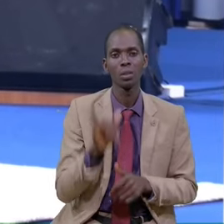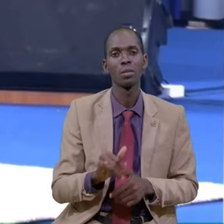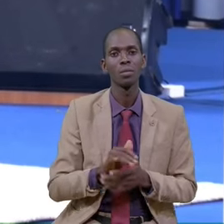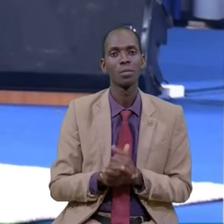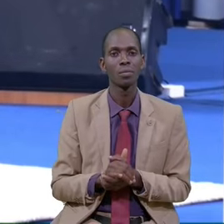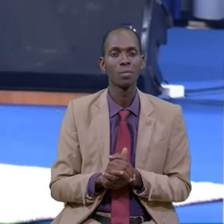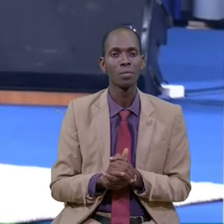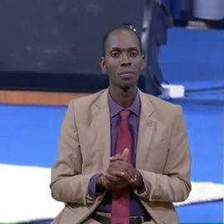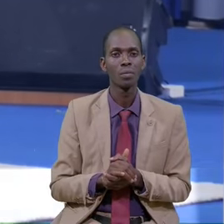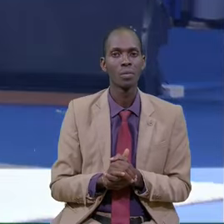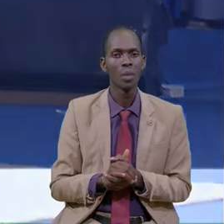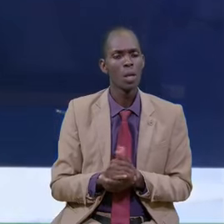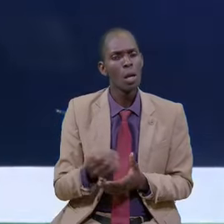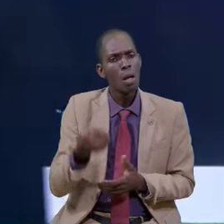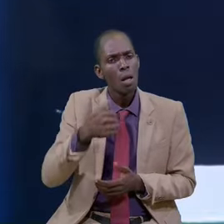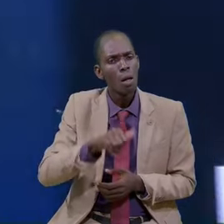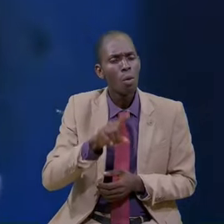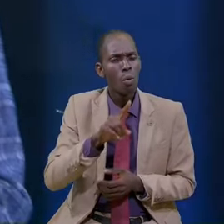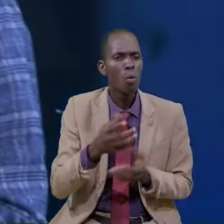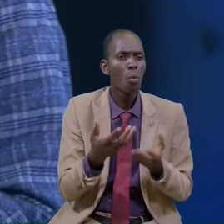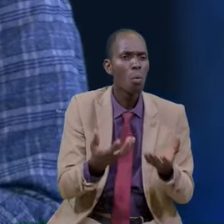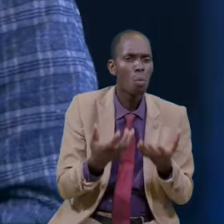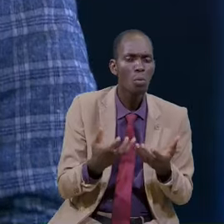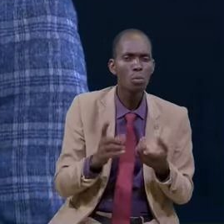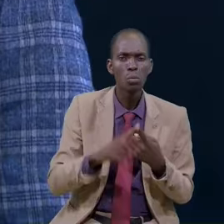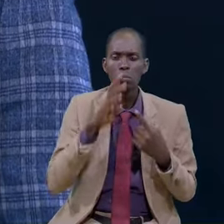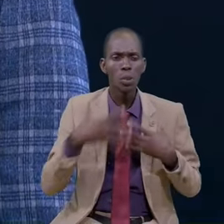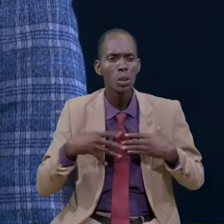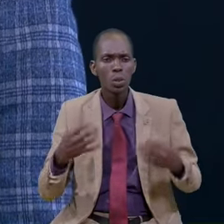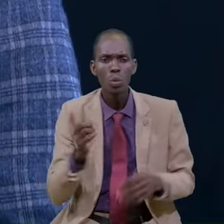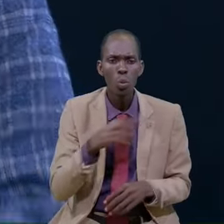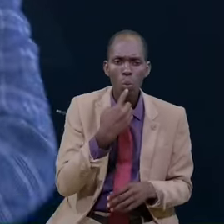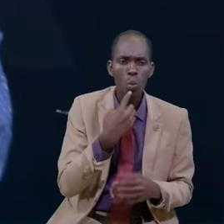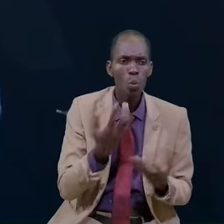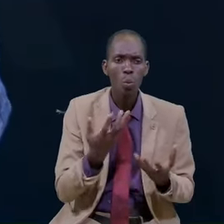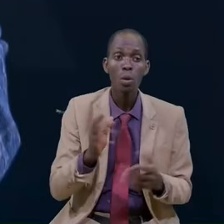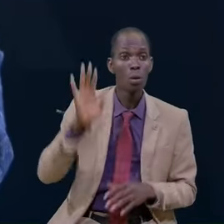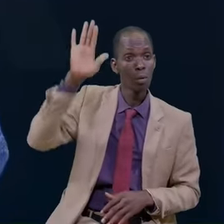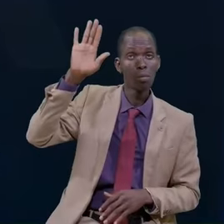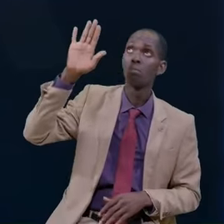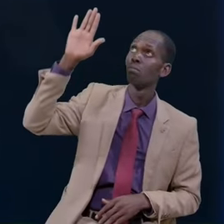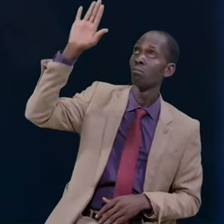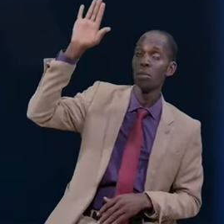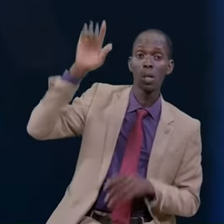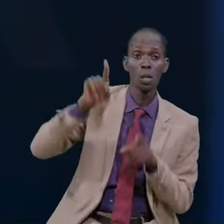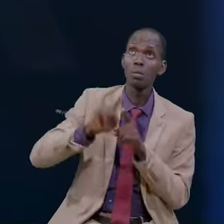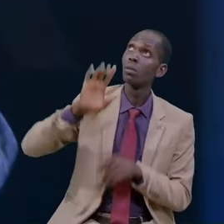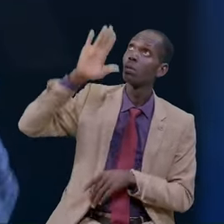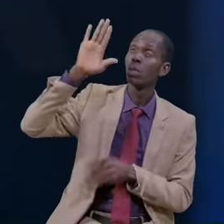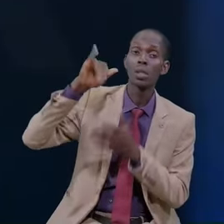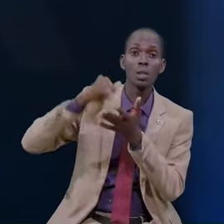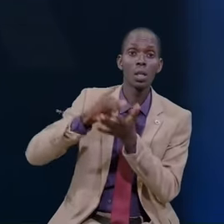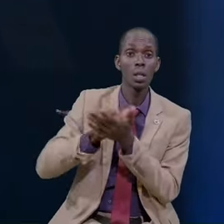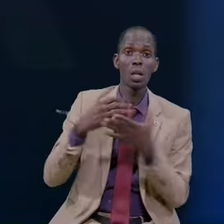instantaneous anybody wanting healing there what are you you raise up your hand it comes to you